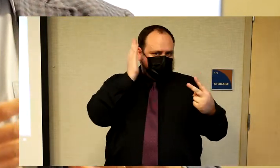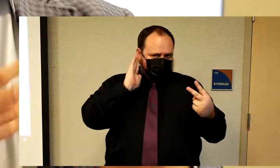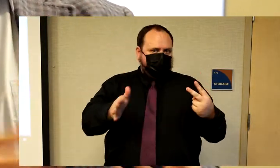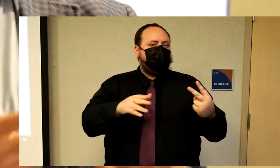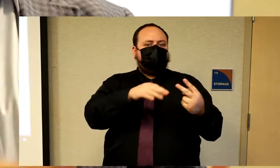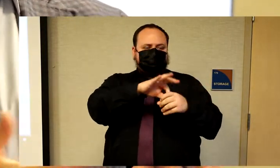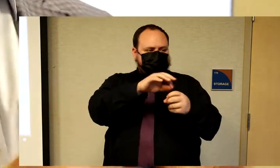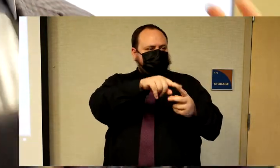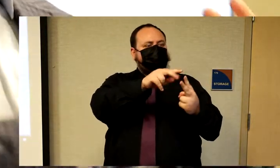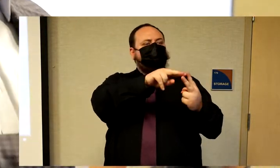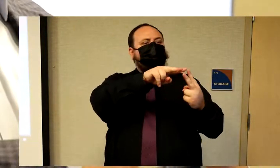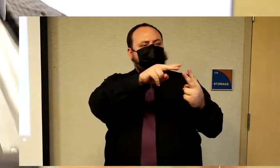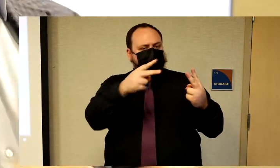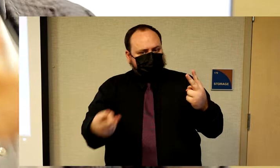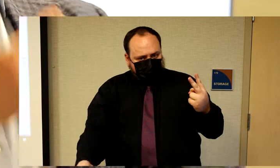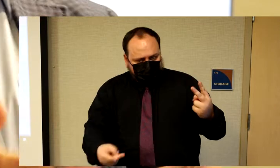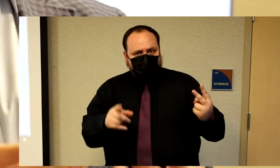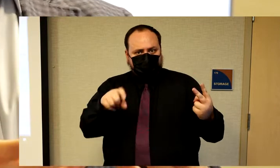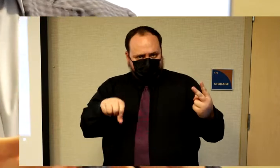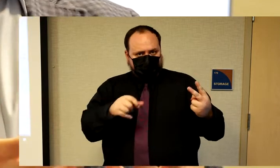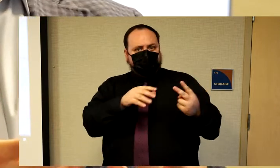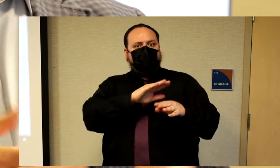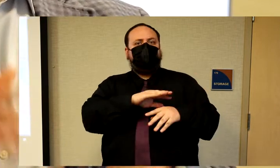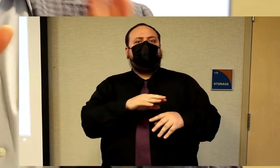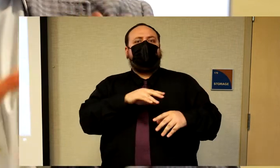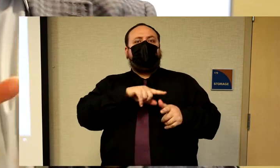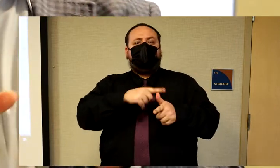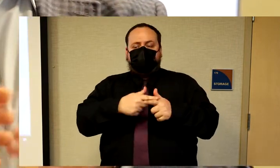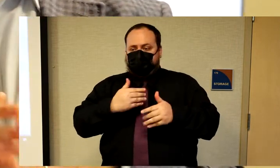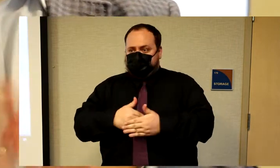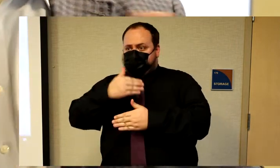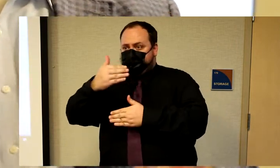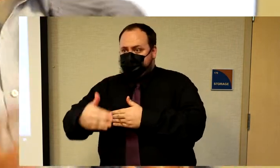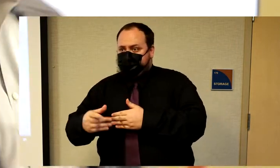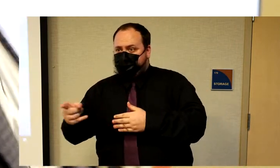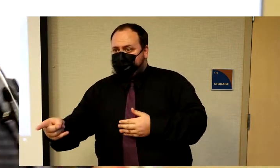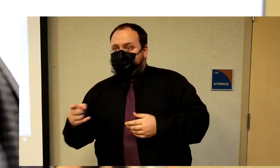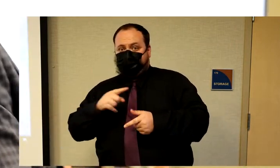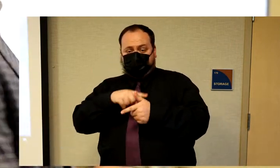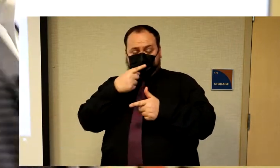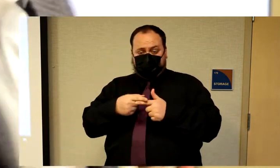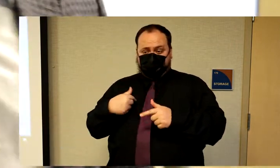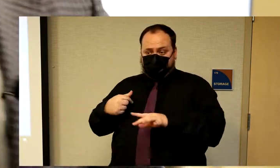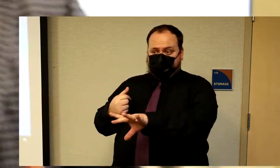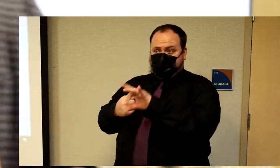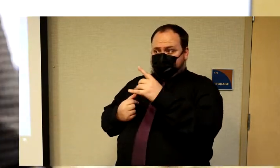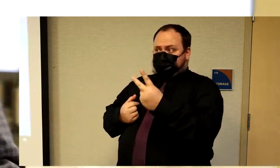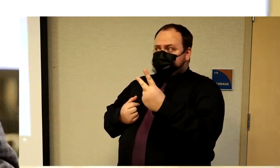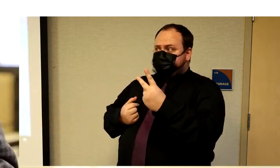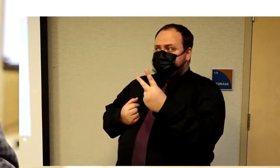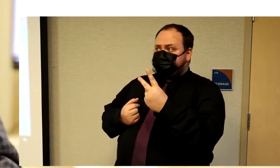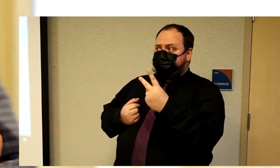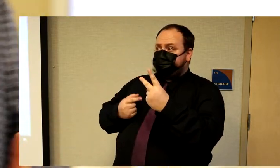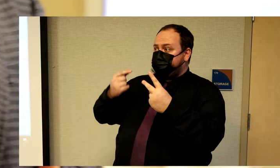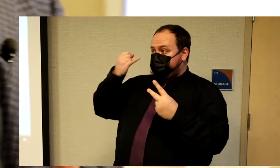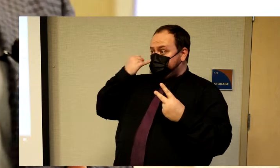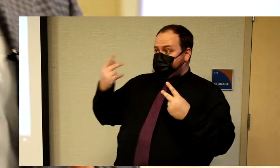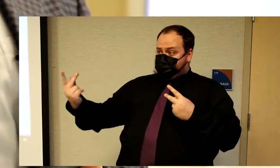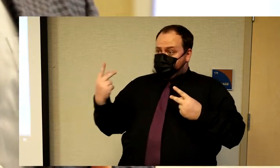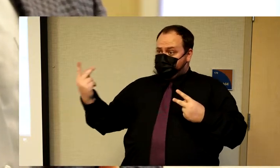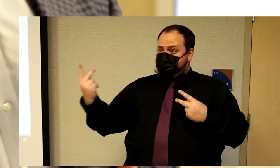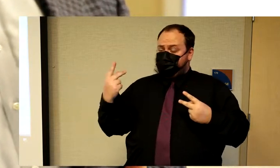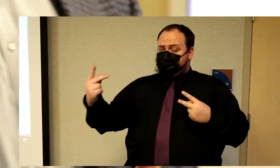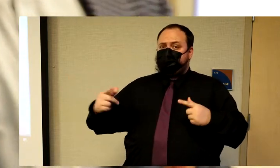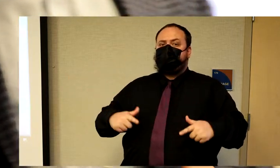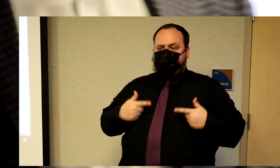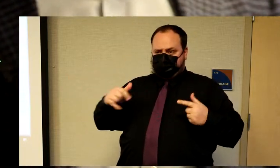2 of the districts of the 5 to be up this next time. So if we pick 2, and so if she and I are living